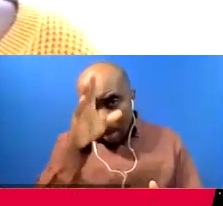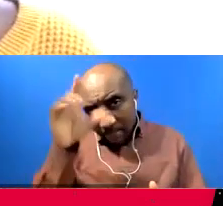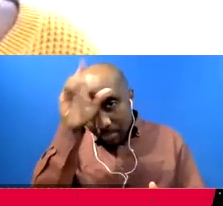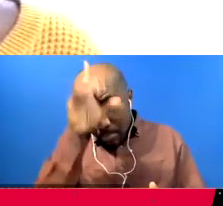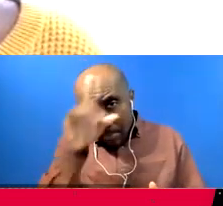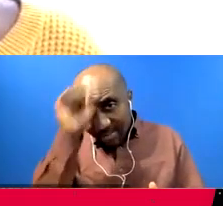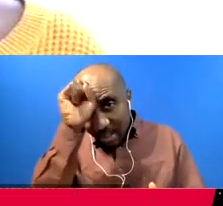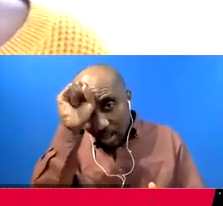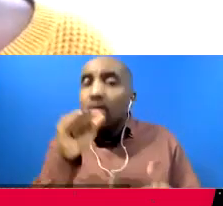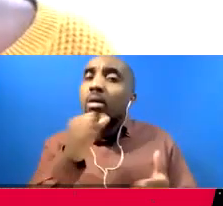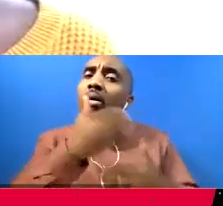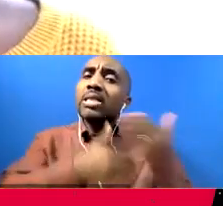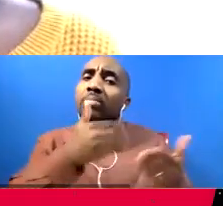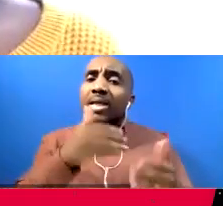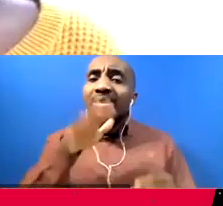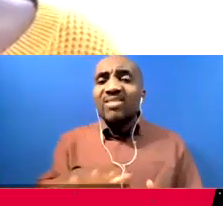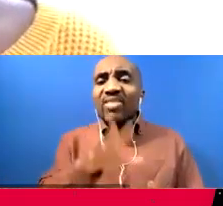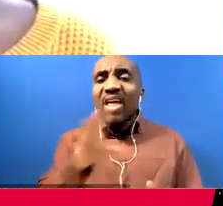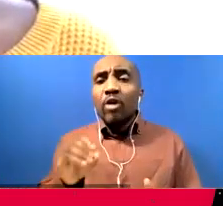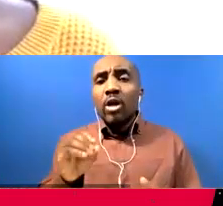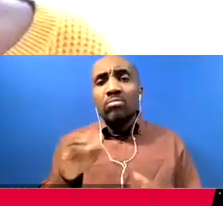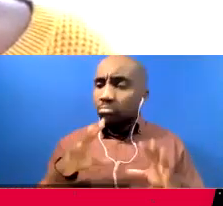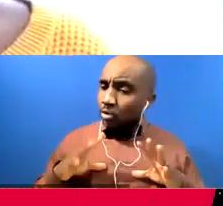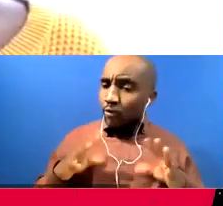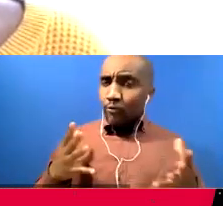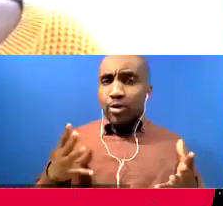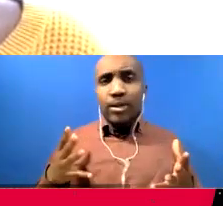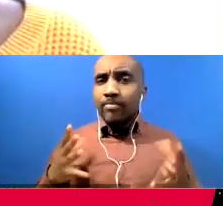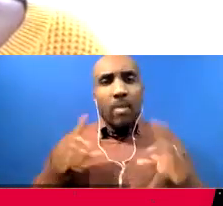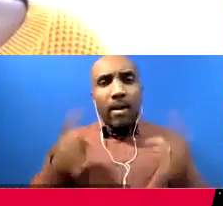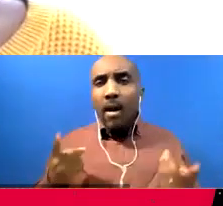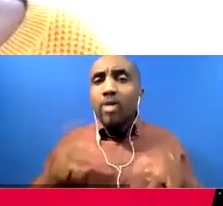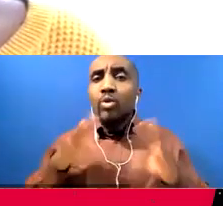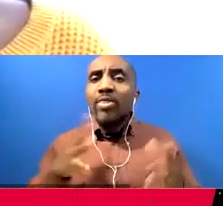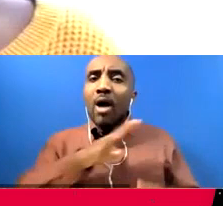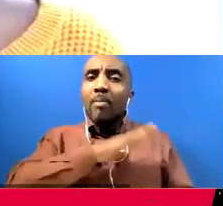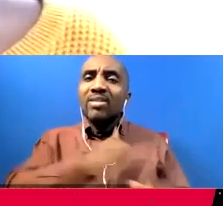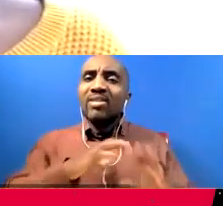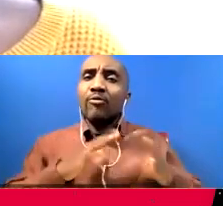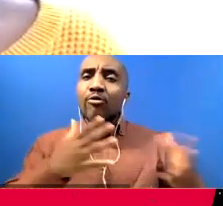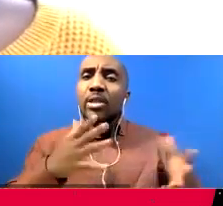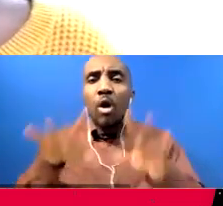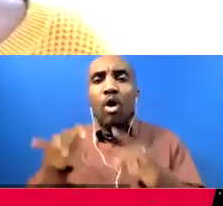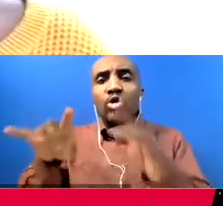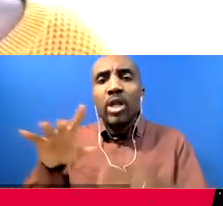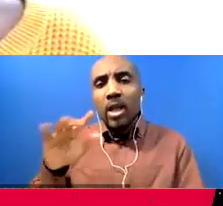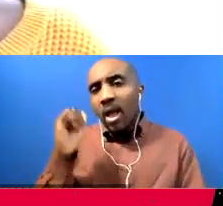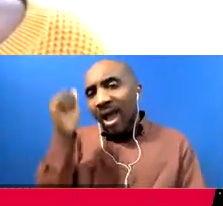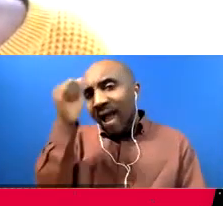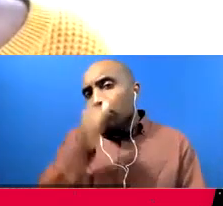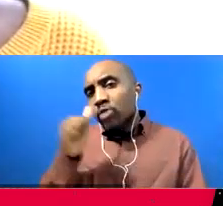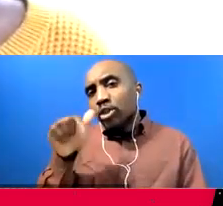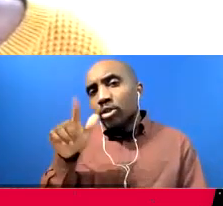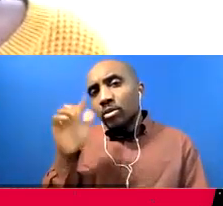how the freedom of South Africans would be incomplete without the freedom of Palestinians. And in Australia, Aboriginal activists and